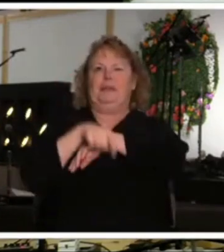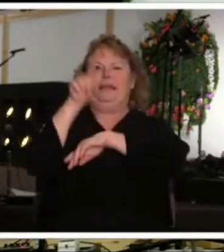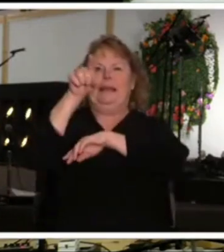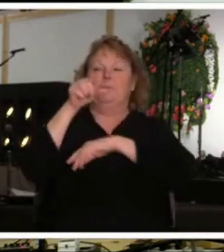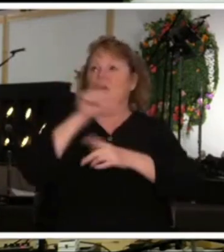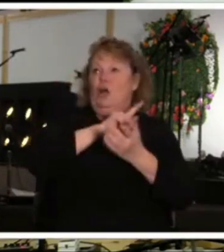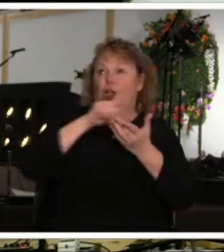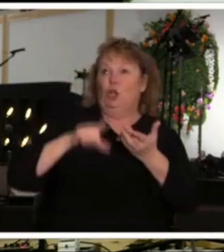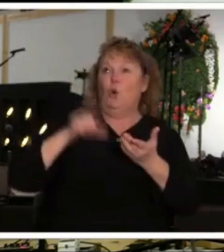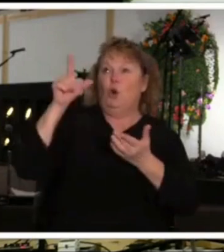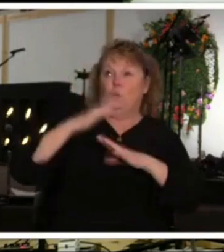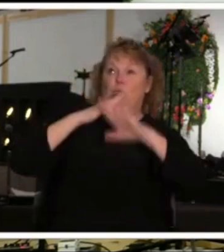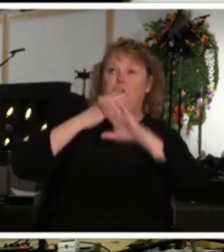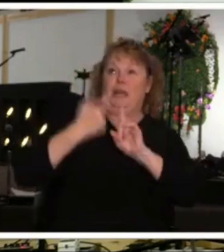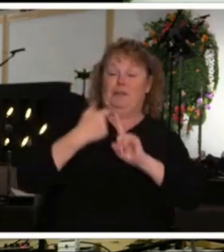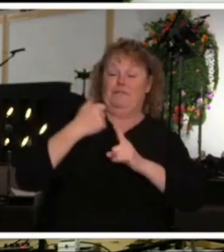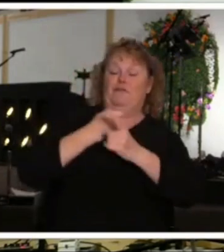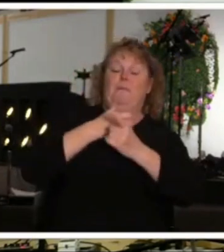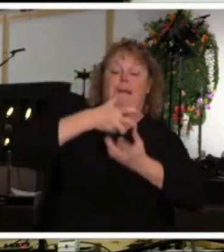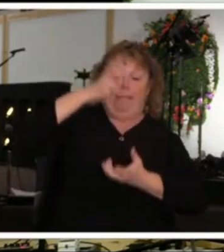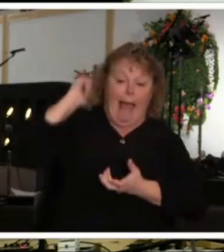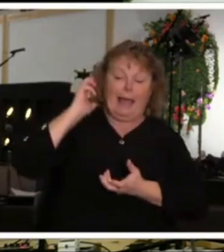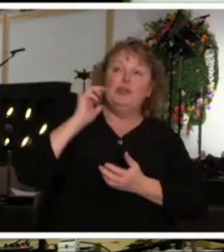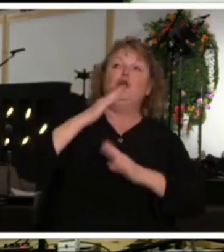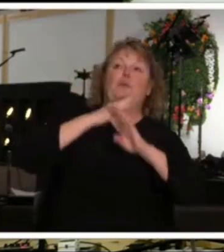lion and the paw of the bear will rescue me from the